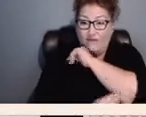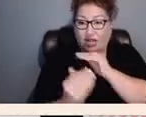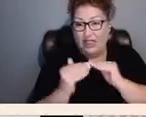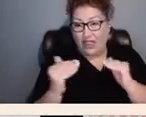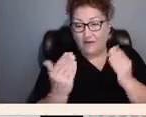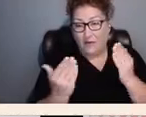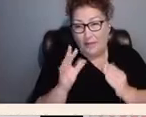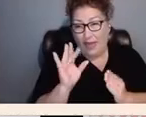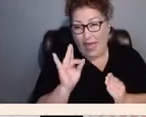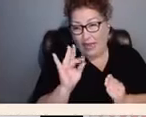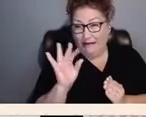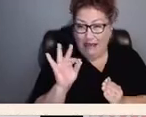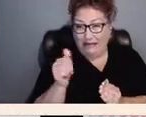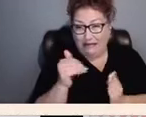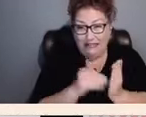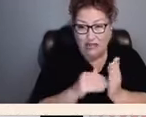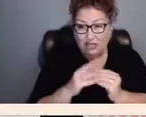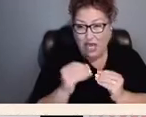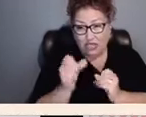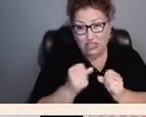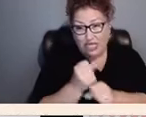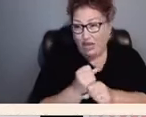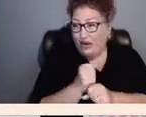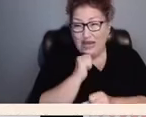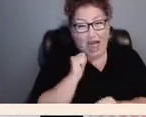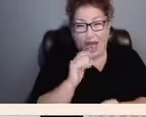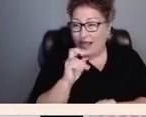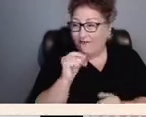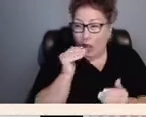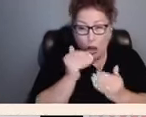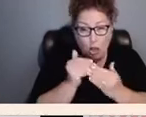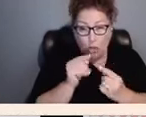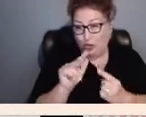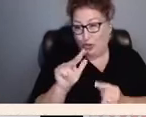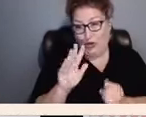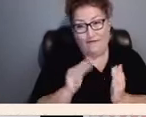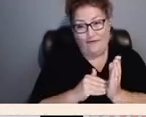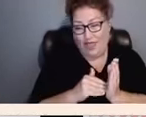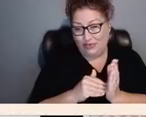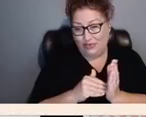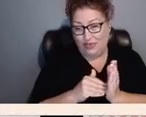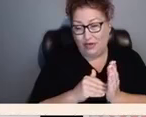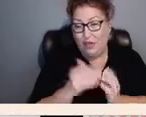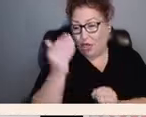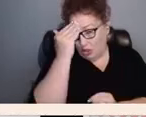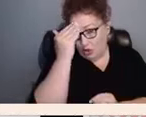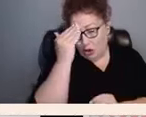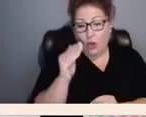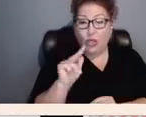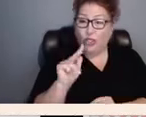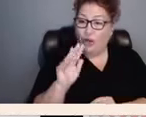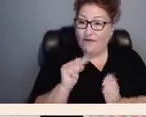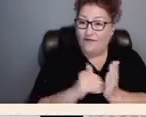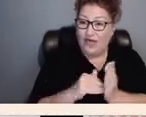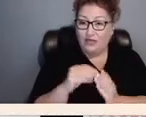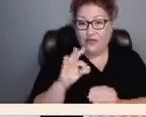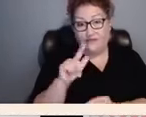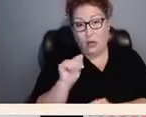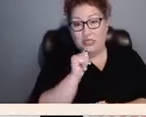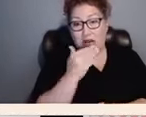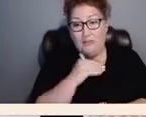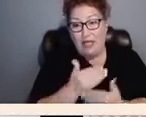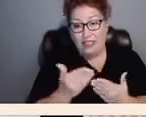$10,000 a year, not even close to the 35,000. And you know, 35,000 in Florida is not a bad thing, but when we think